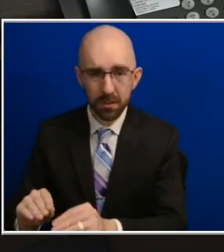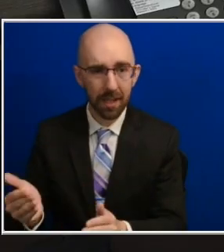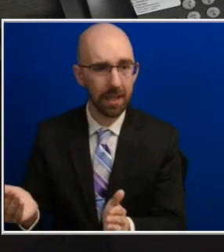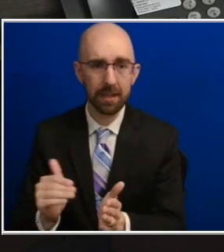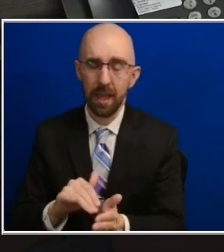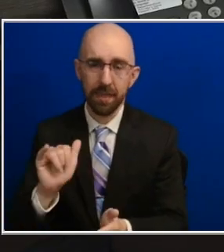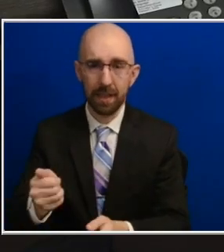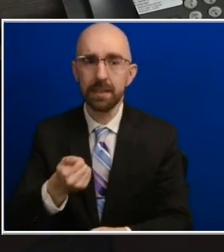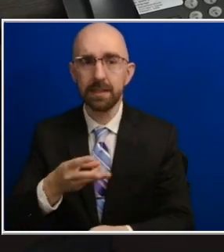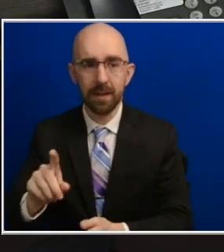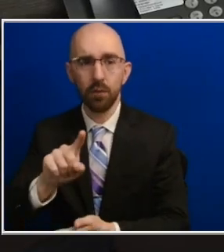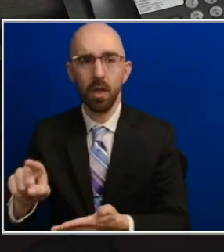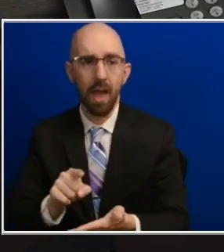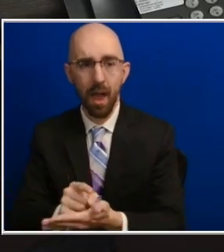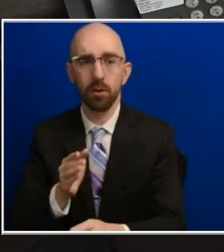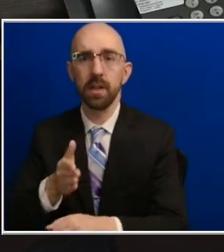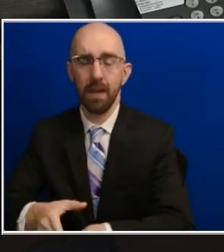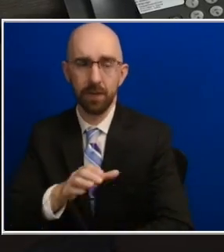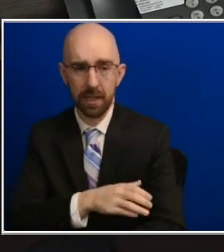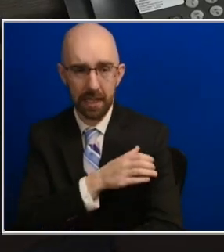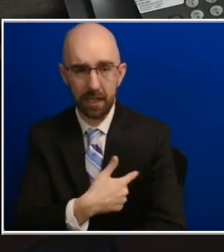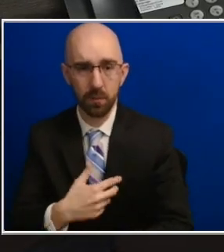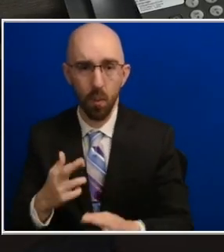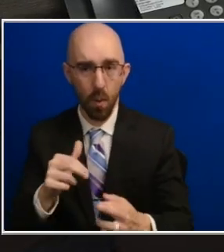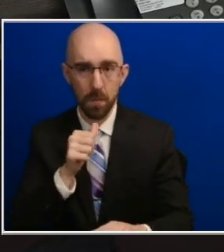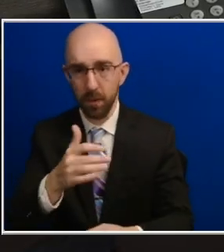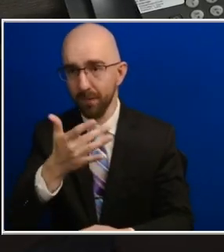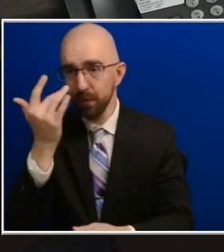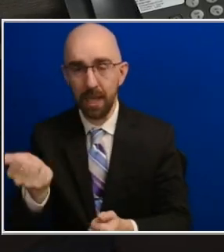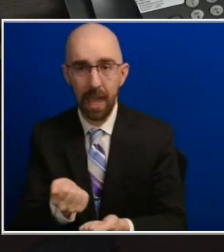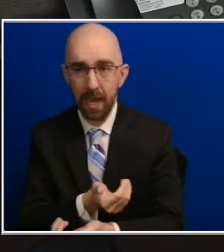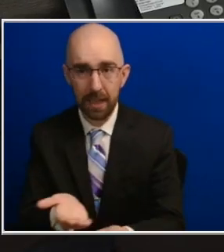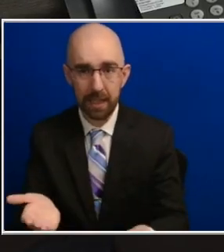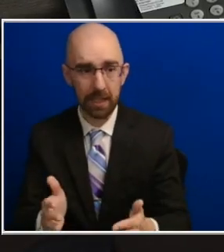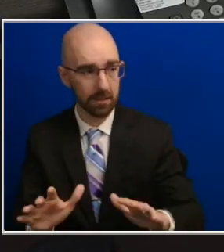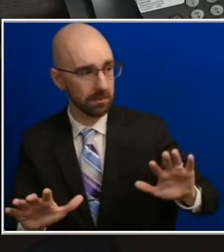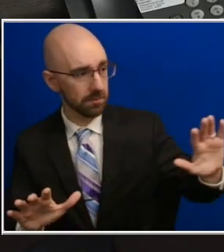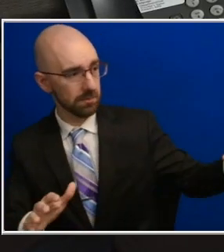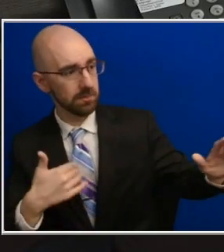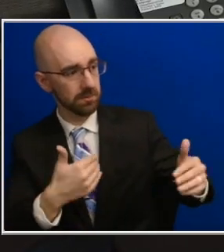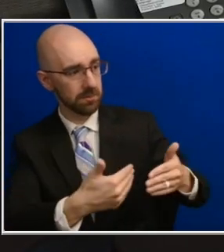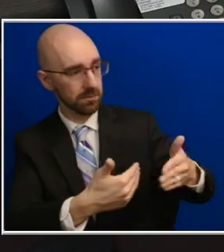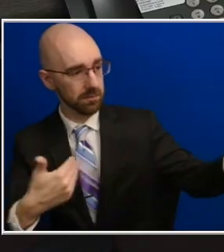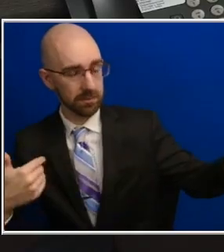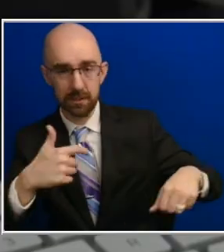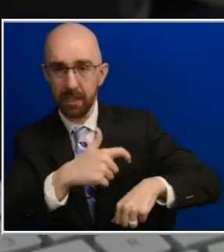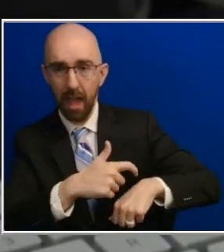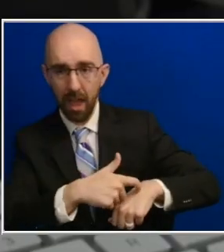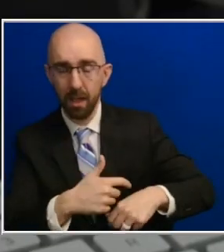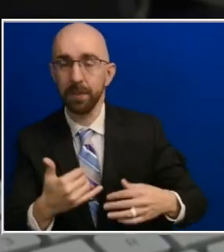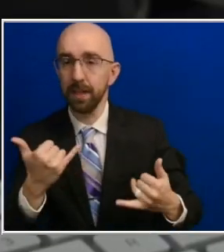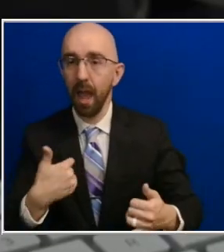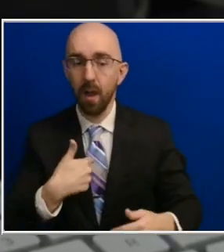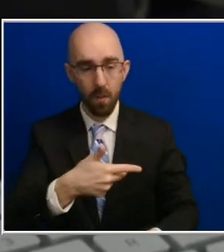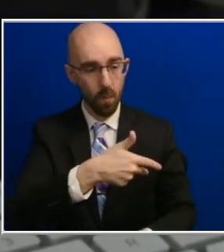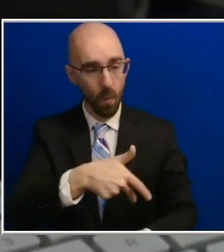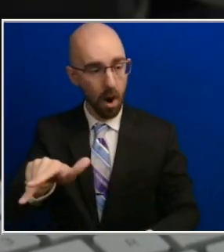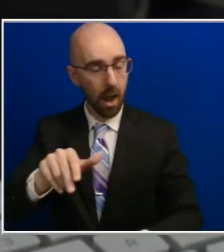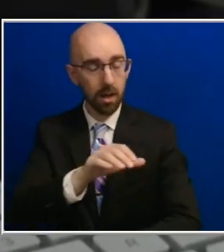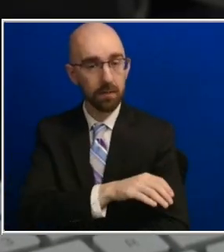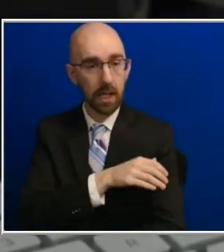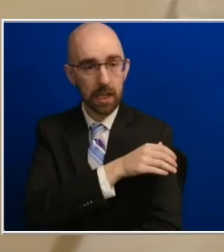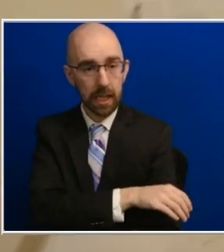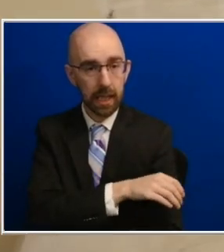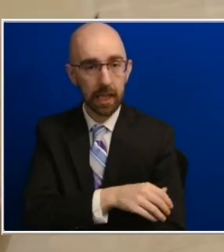hours after clinic, and so I hope I don't forget anything. And now with this AI tool, I walk out of clinic often a few minutes